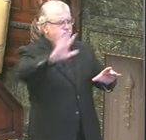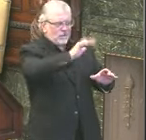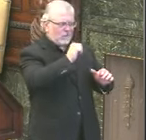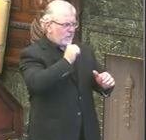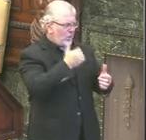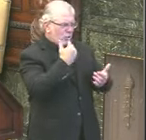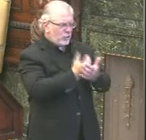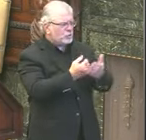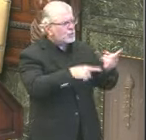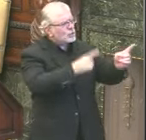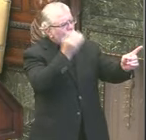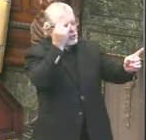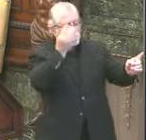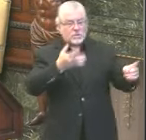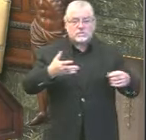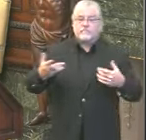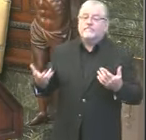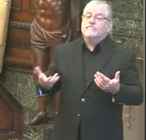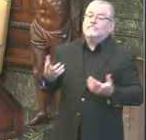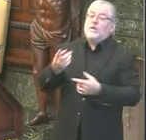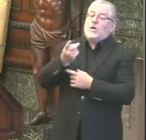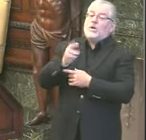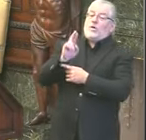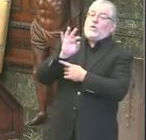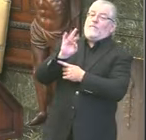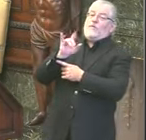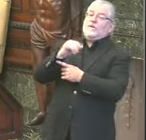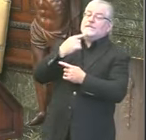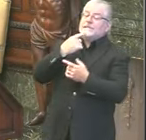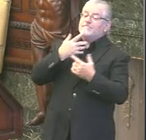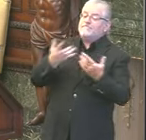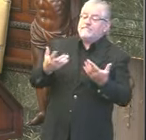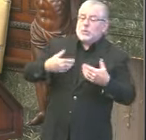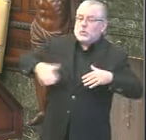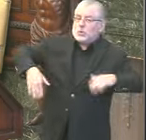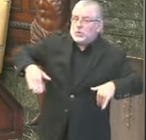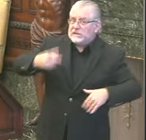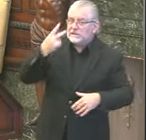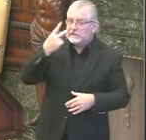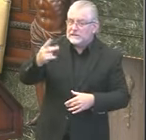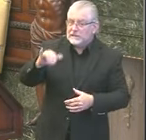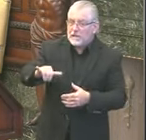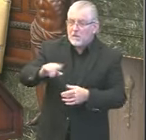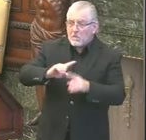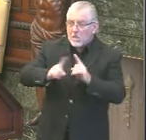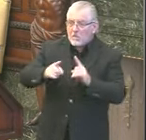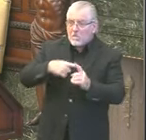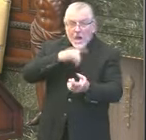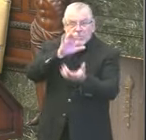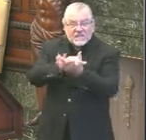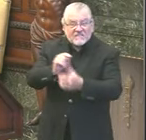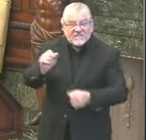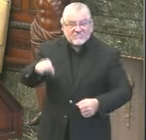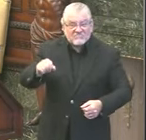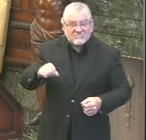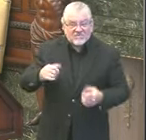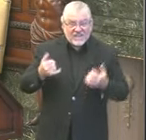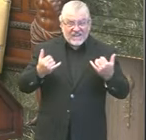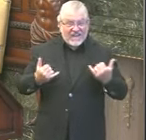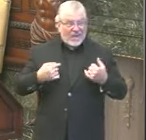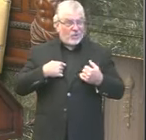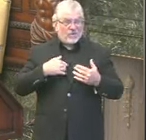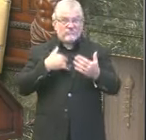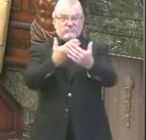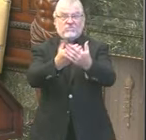it entirely possible that we could reach that many. We're somewhere around 110,000 deaths in the United States right now. And I want to point out again, and we're